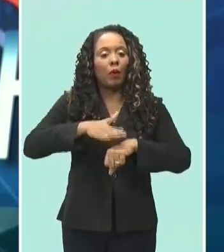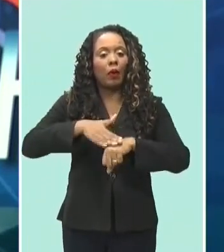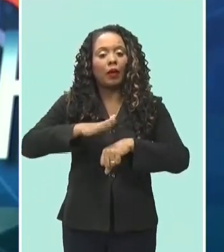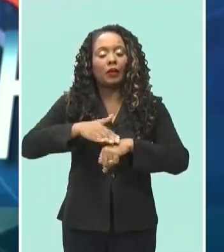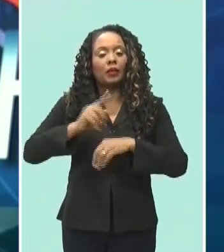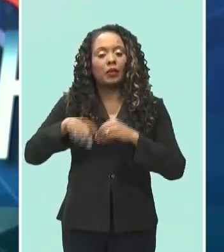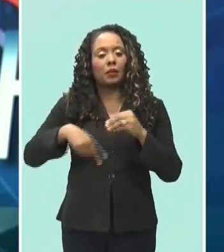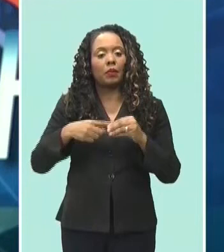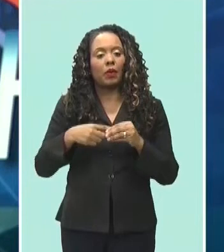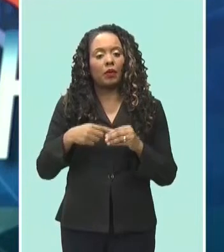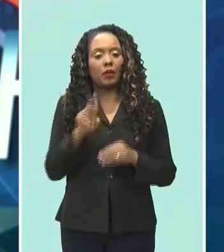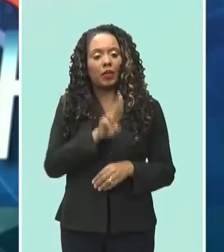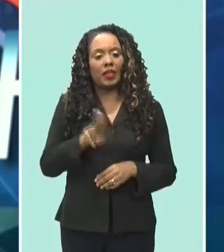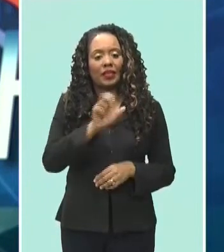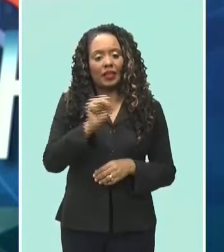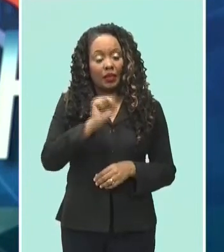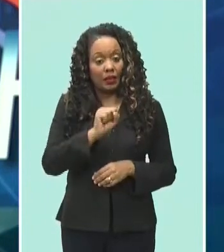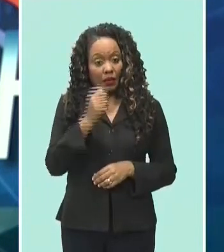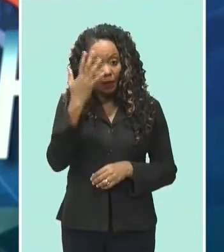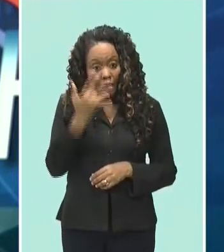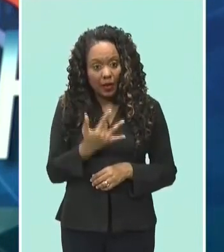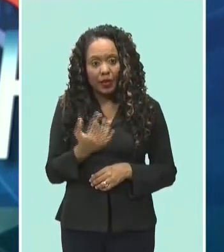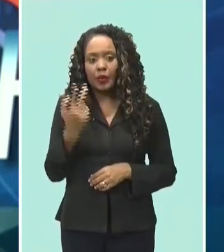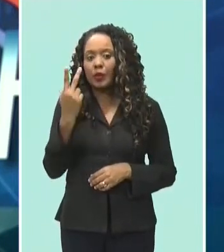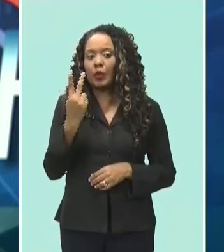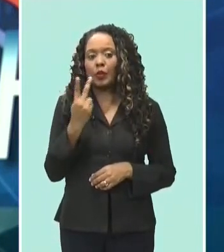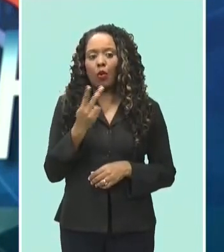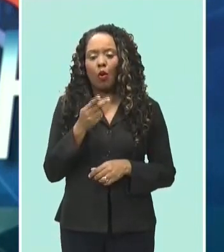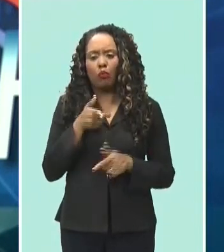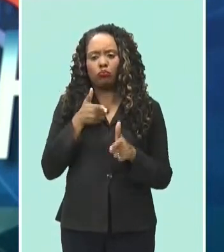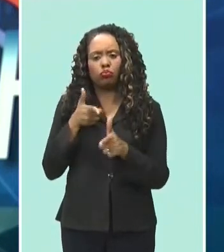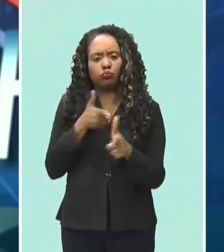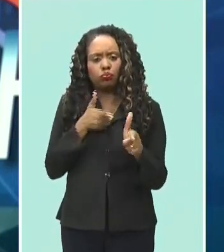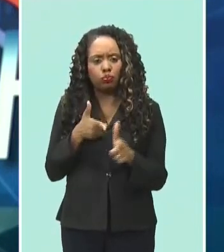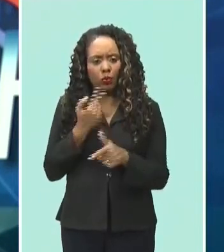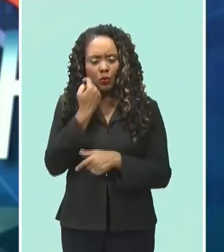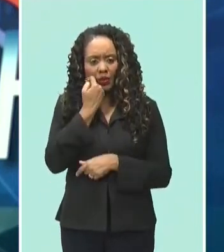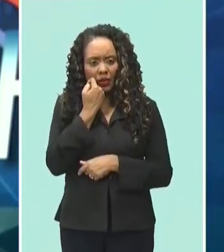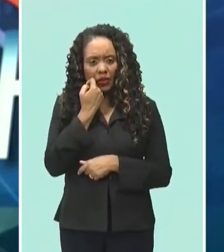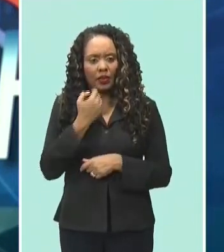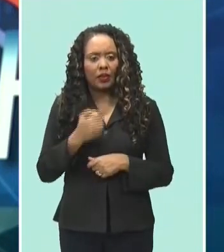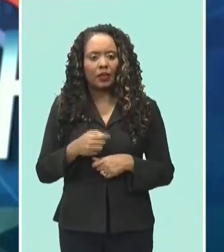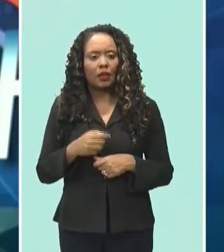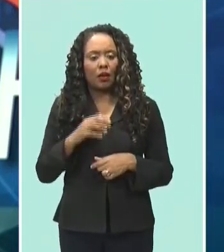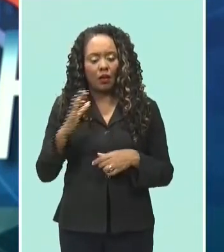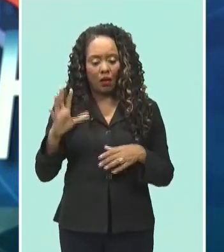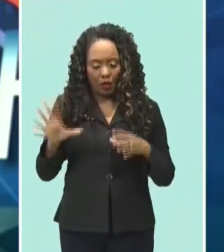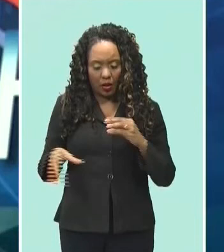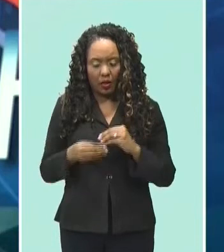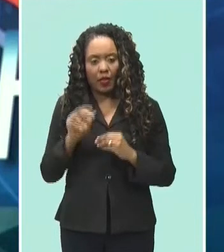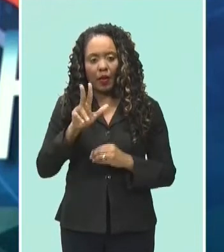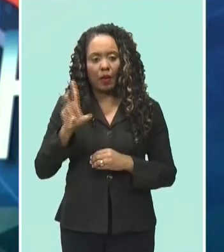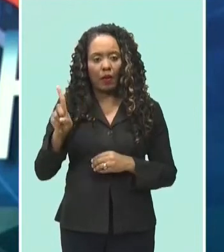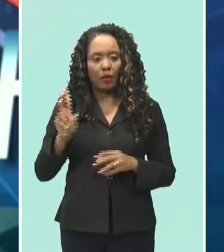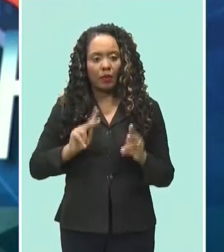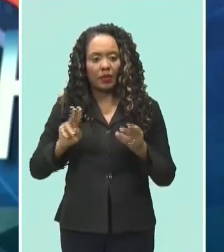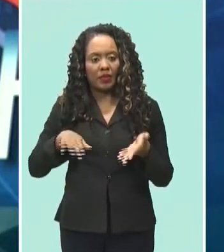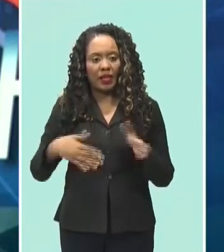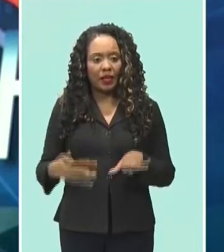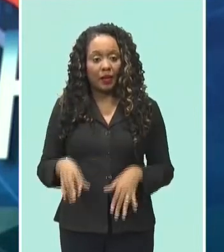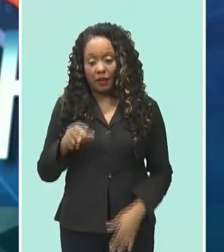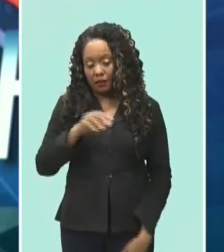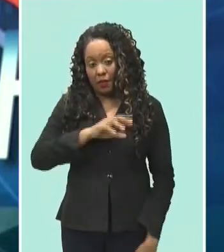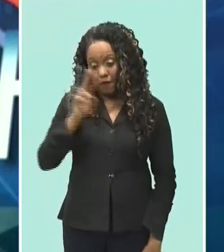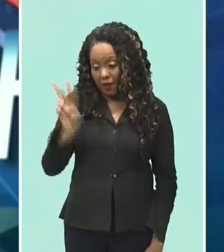United States following two mass shootings that killed 31 people. Now, both Venezuela and Uruguay warned their residents about violence